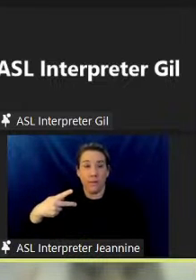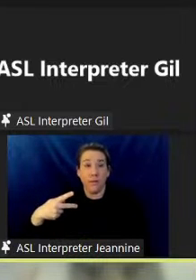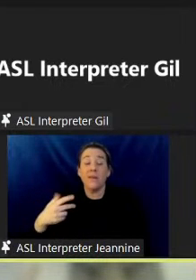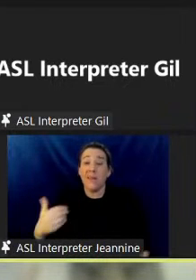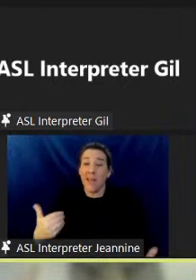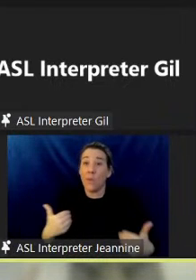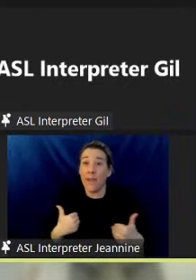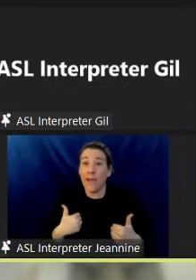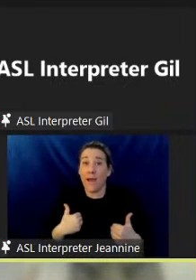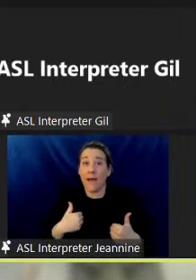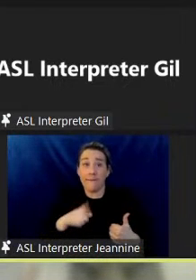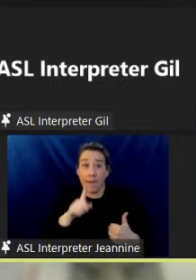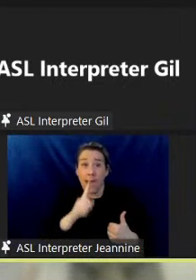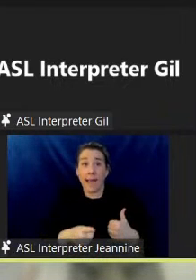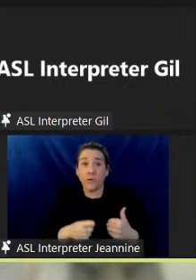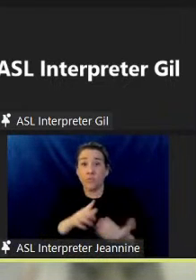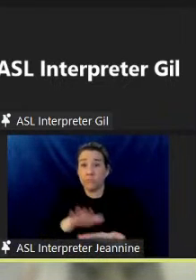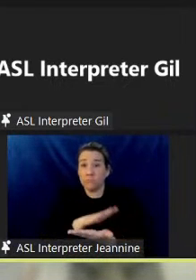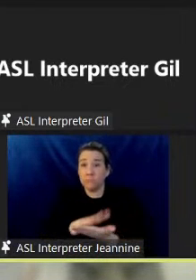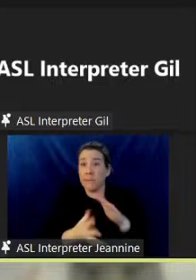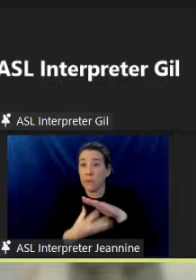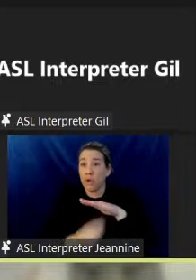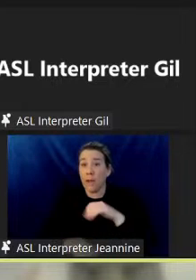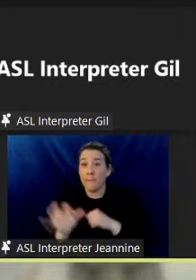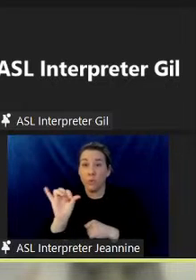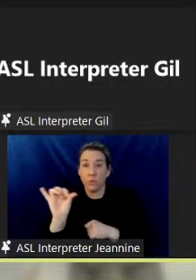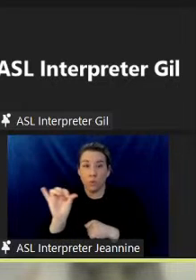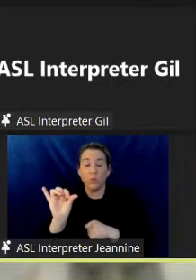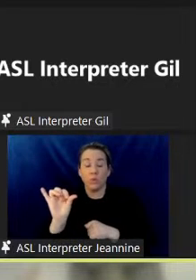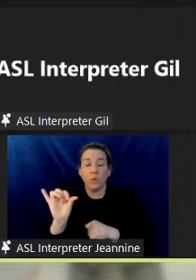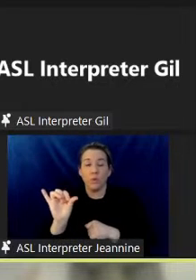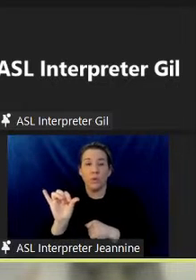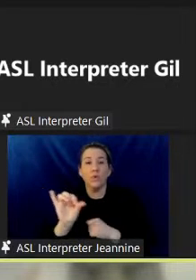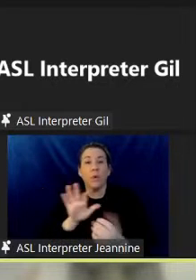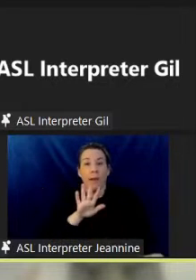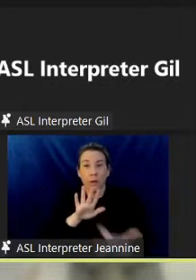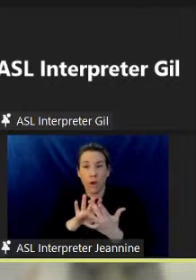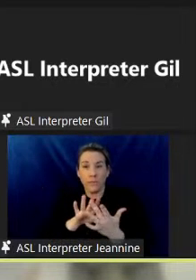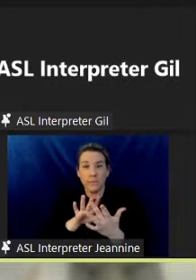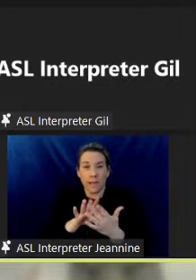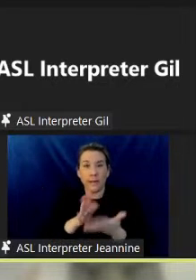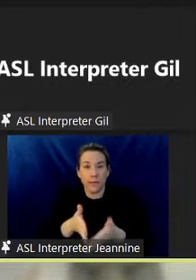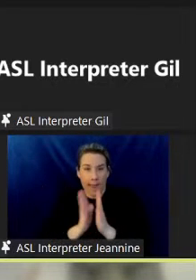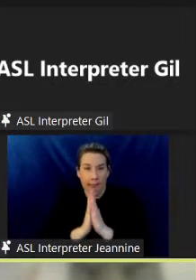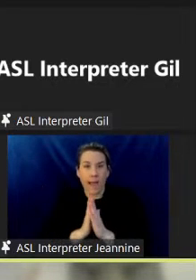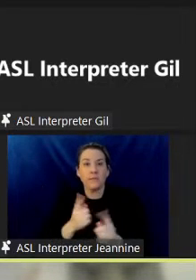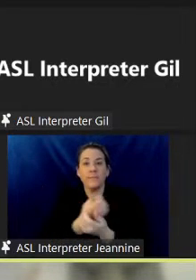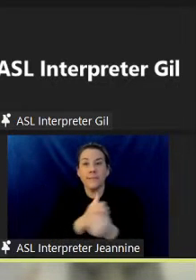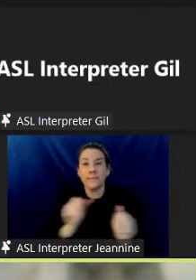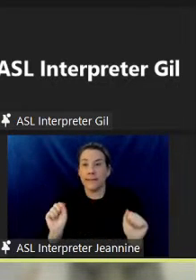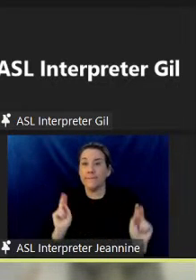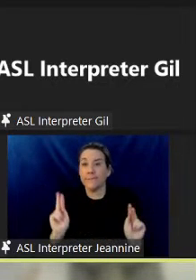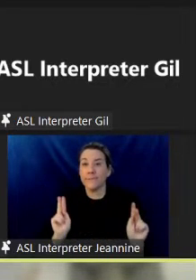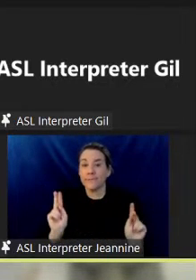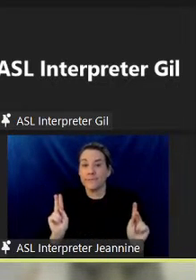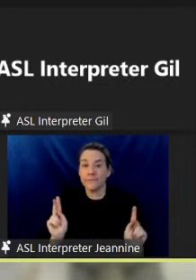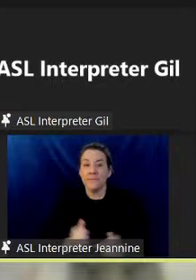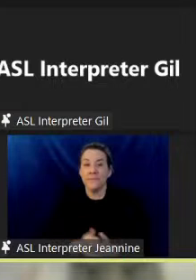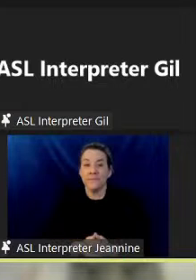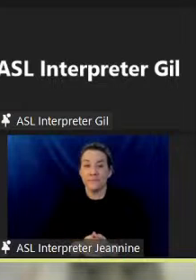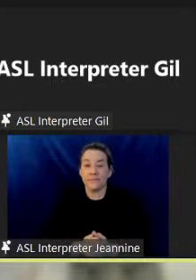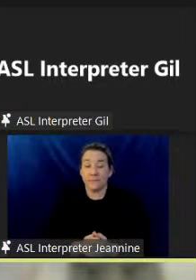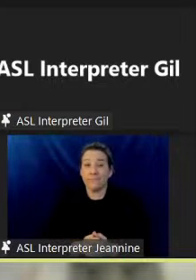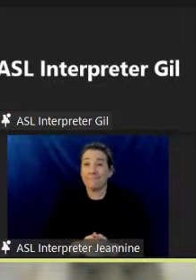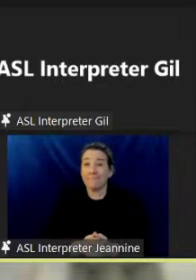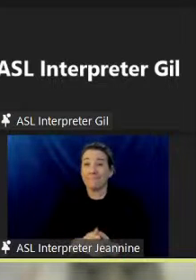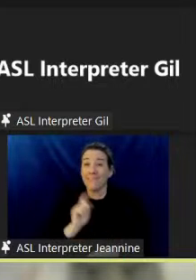as well. We have hard copies of that as well. You can reach out and get those from the safety folks. And that really wraps